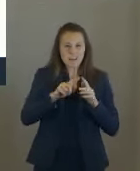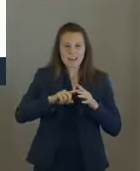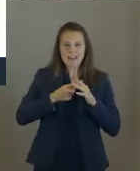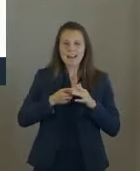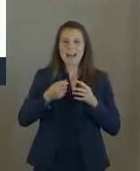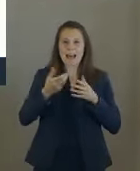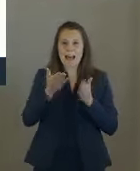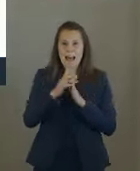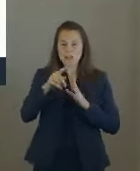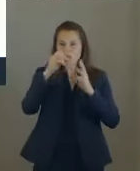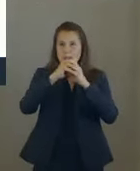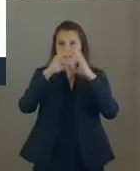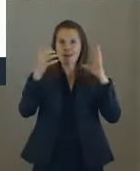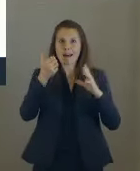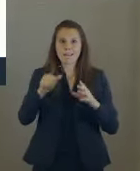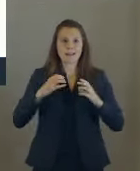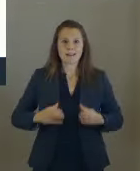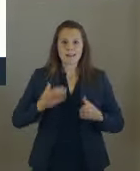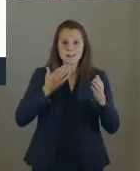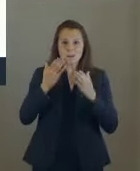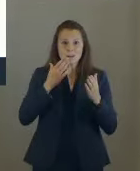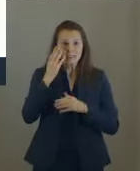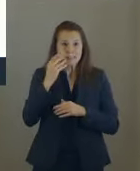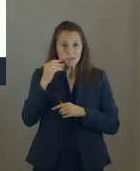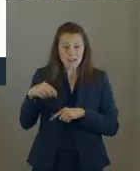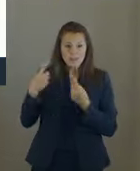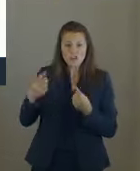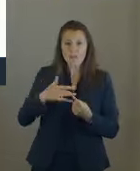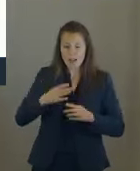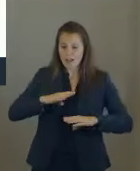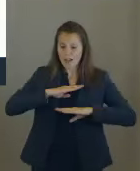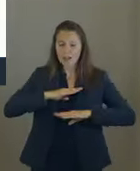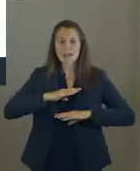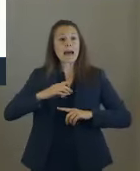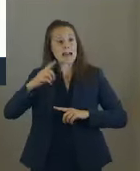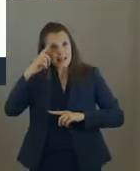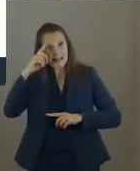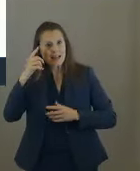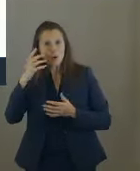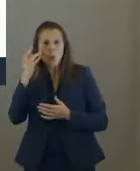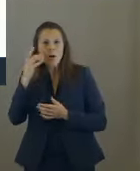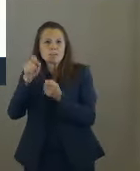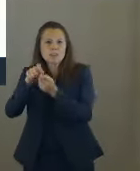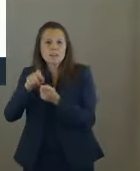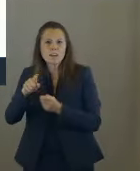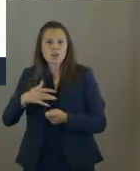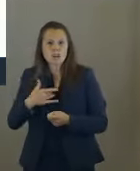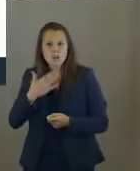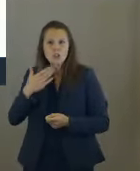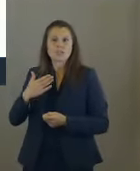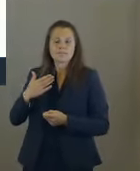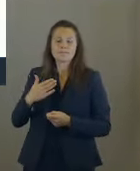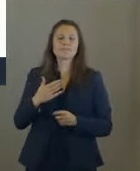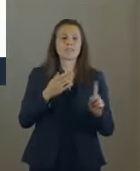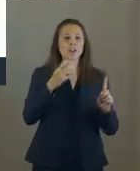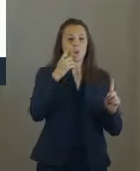service experience you had that left you fulfilled, and to think about what specifically made you feel that way in that interaction. We believe